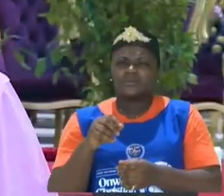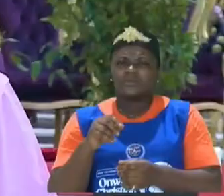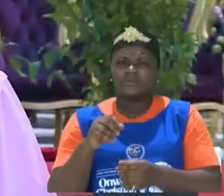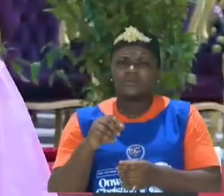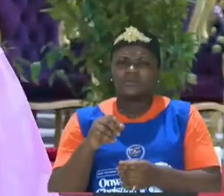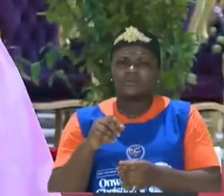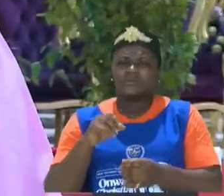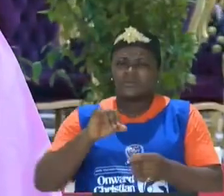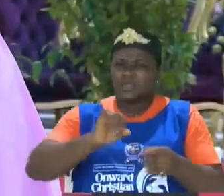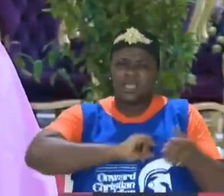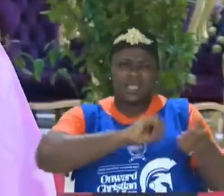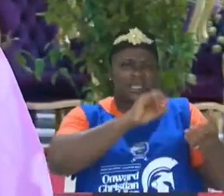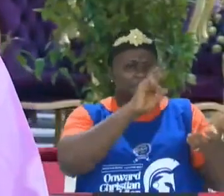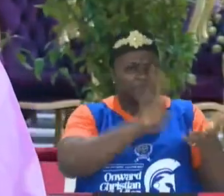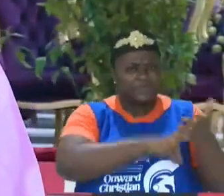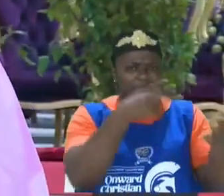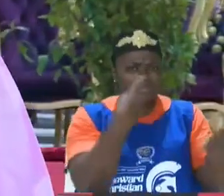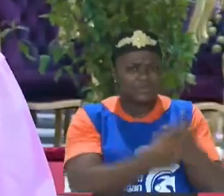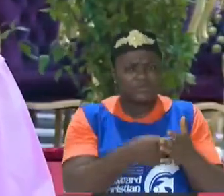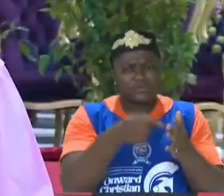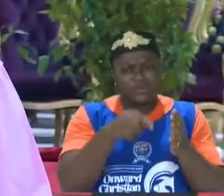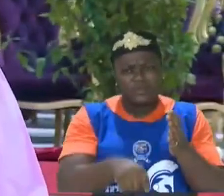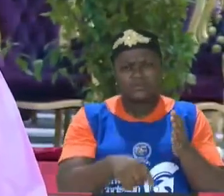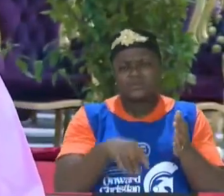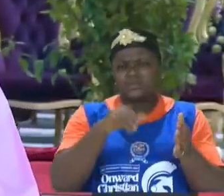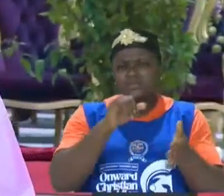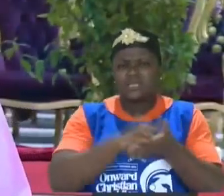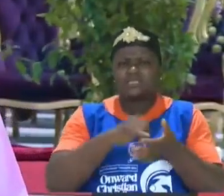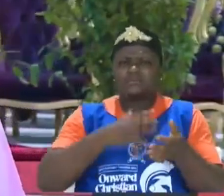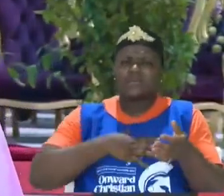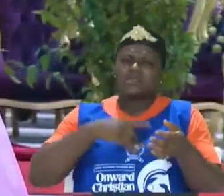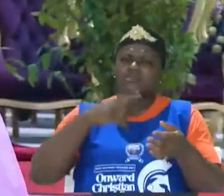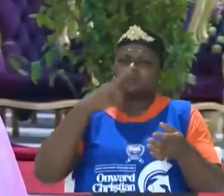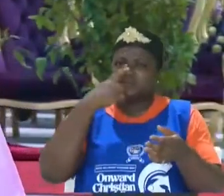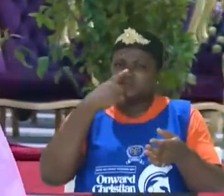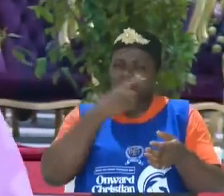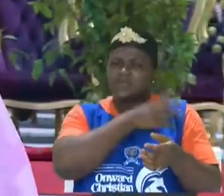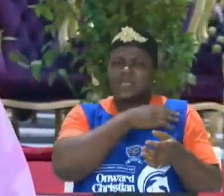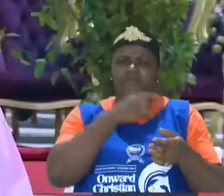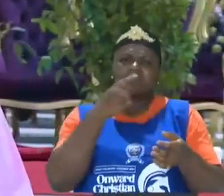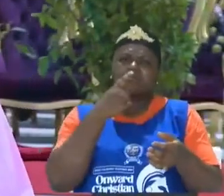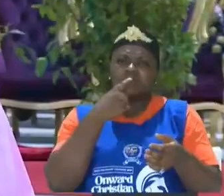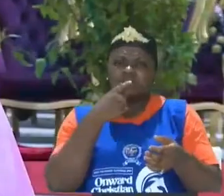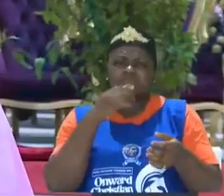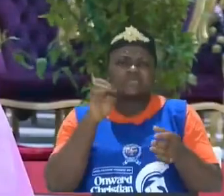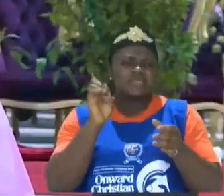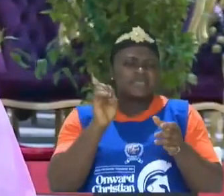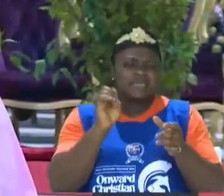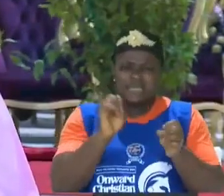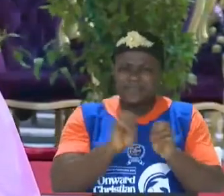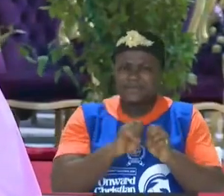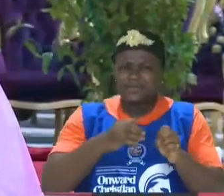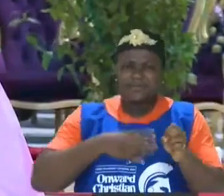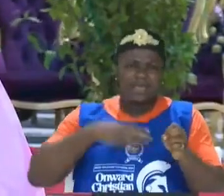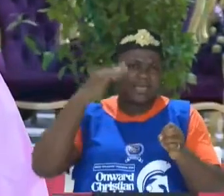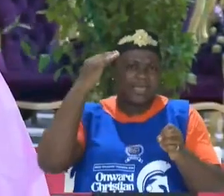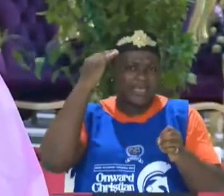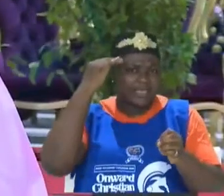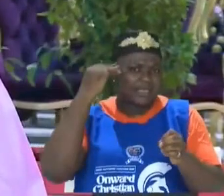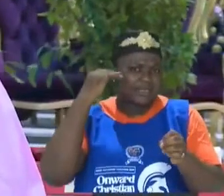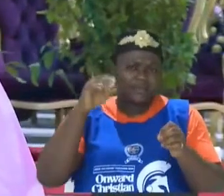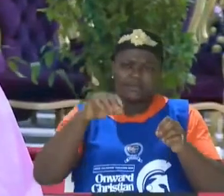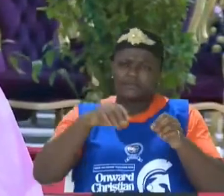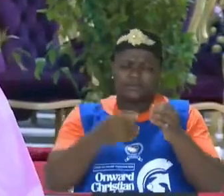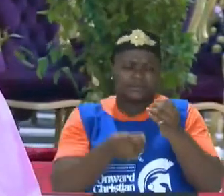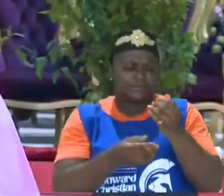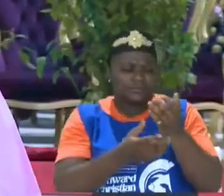fell down. That my nose and my mouth, even my head, was bleeding blood.